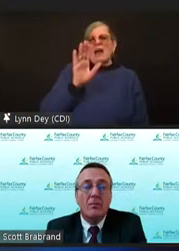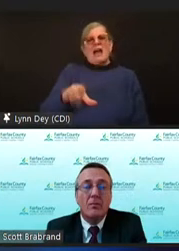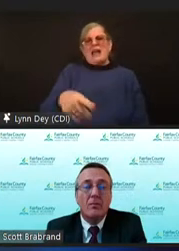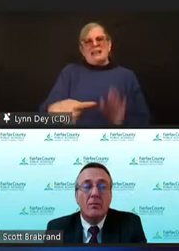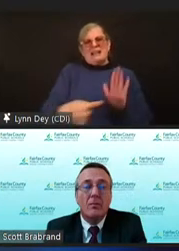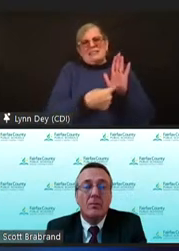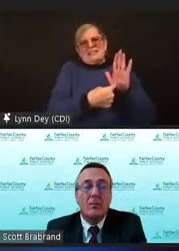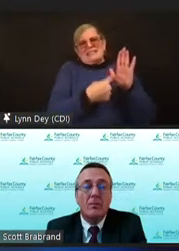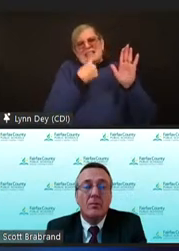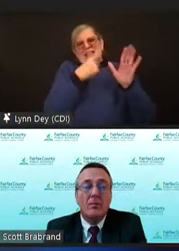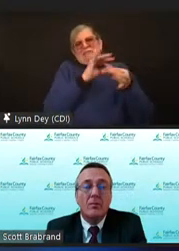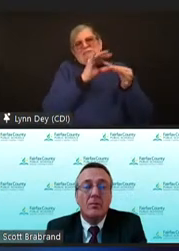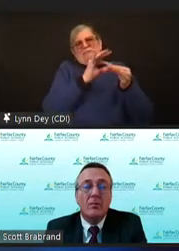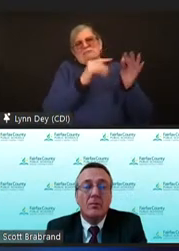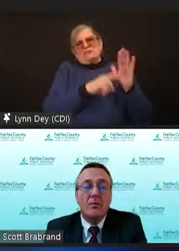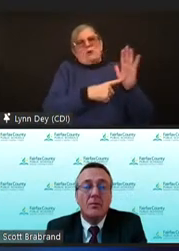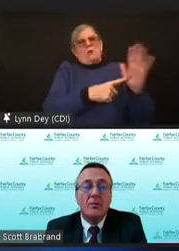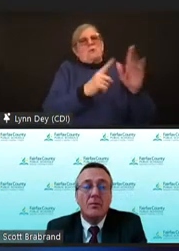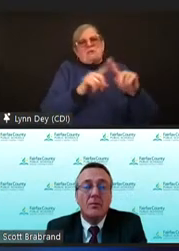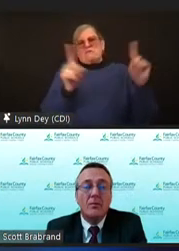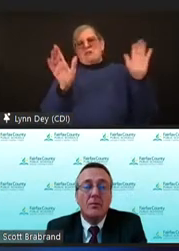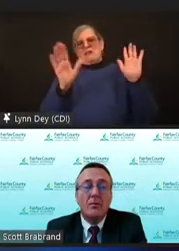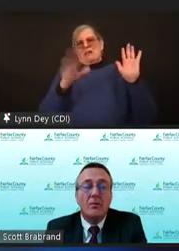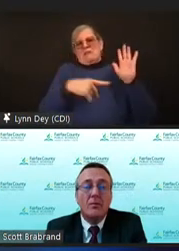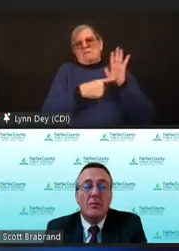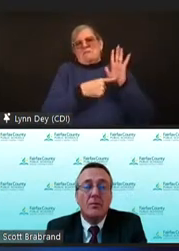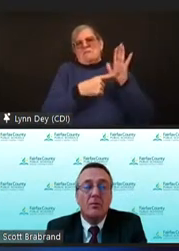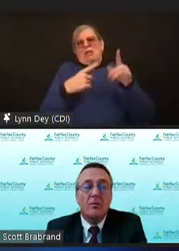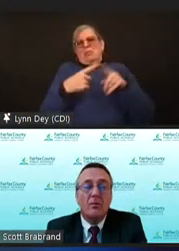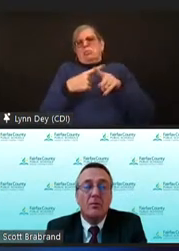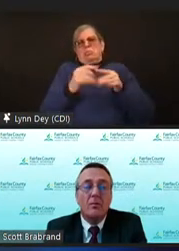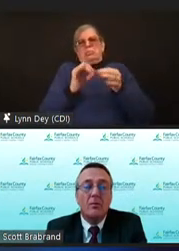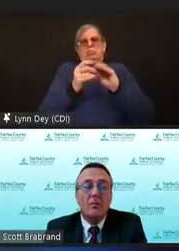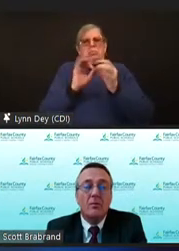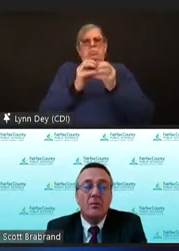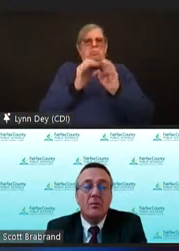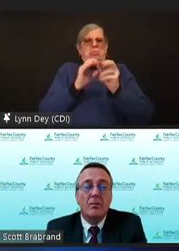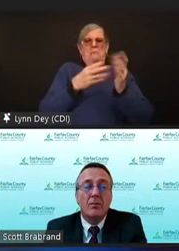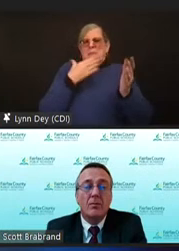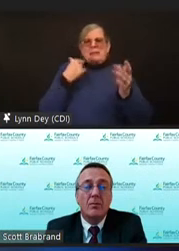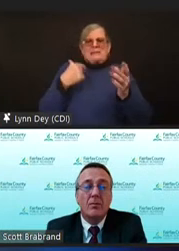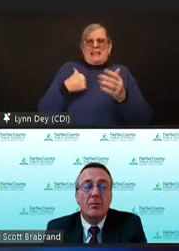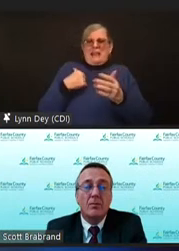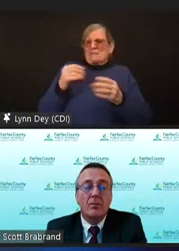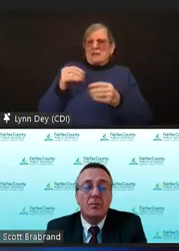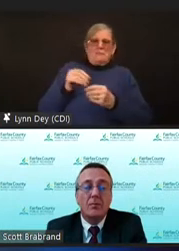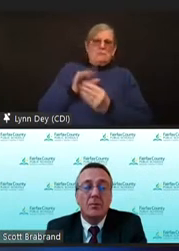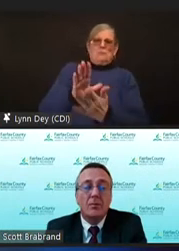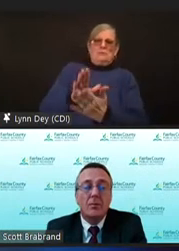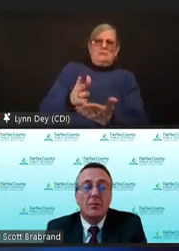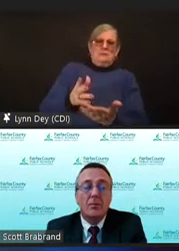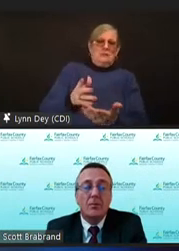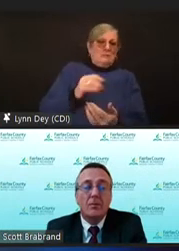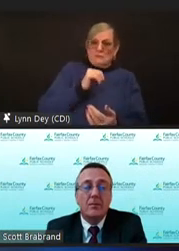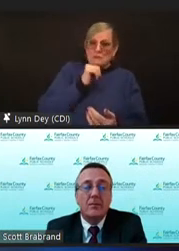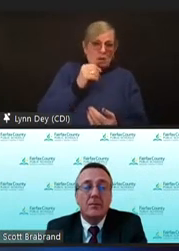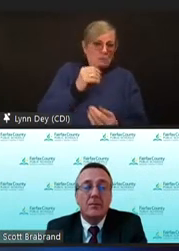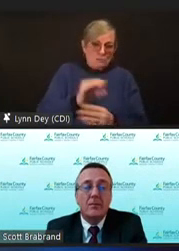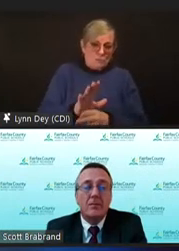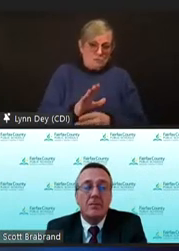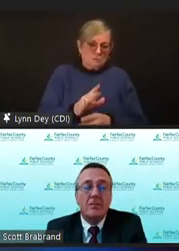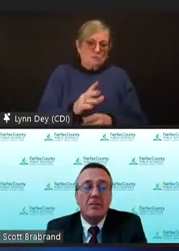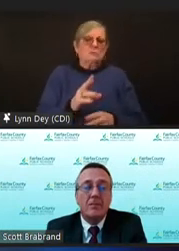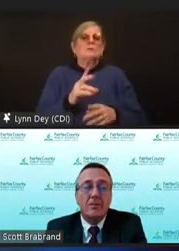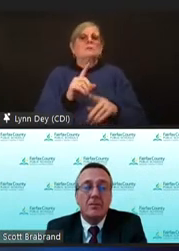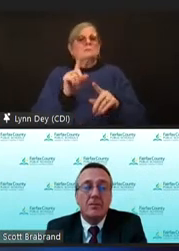undermine the best public health approach. And currently the best public health approach is to wear masks in these group settings as best you